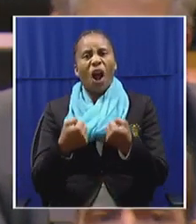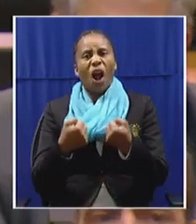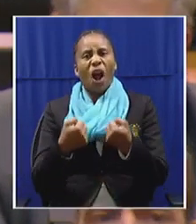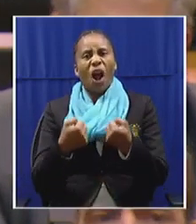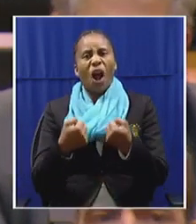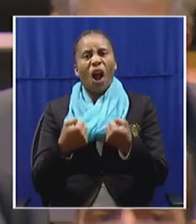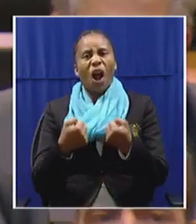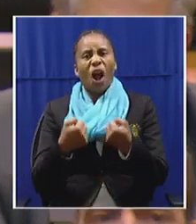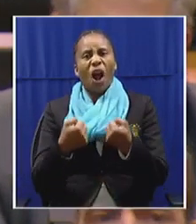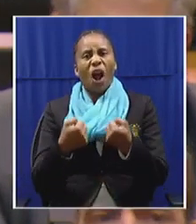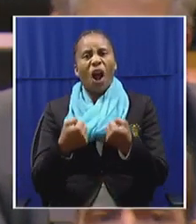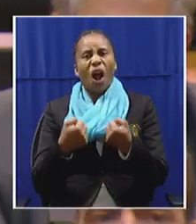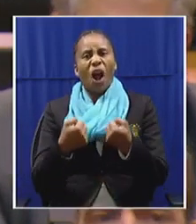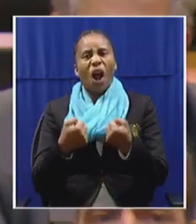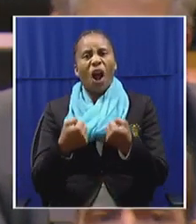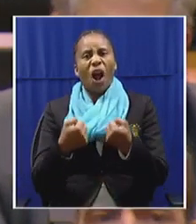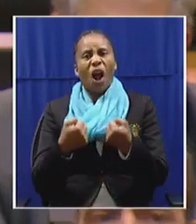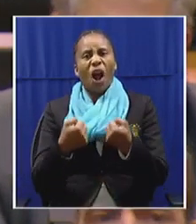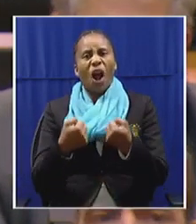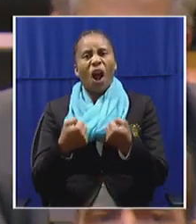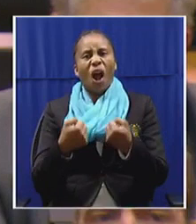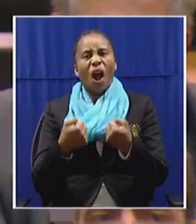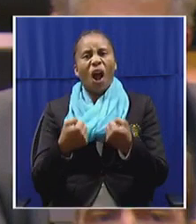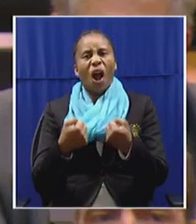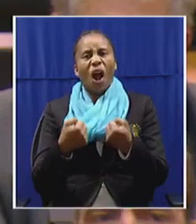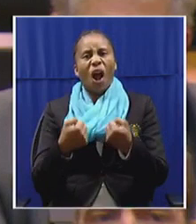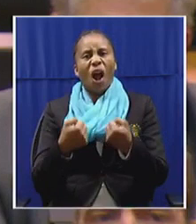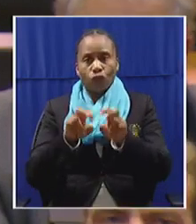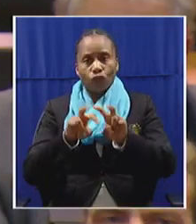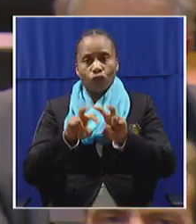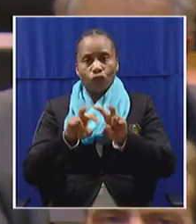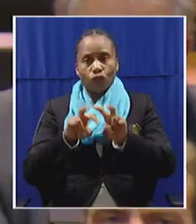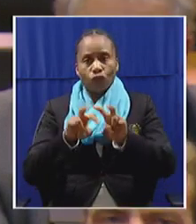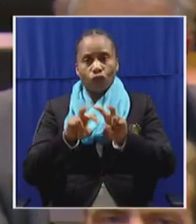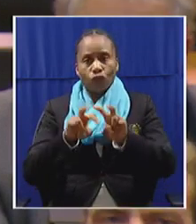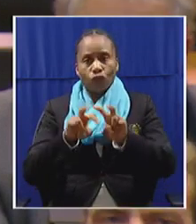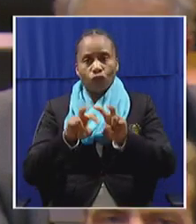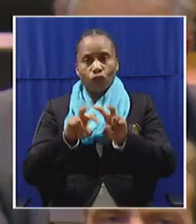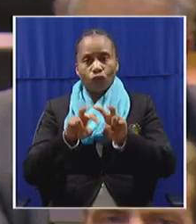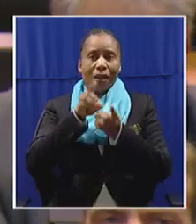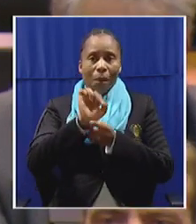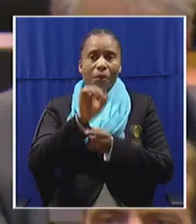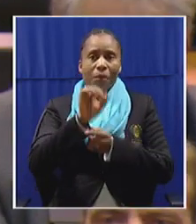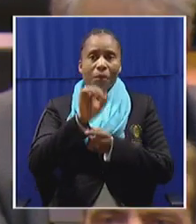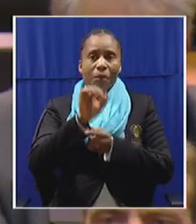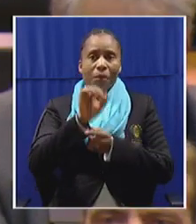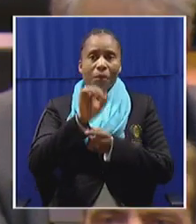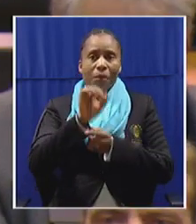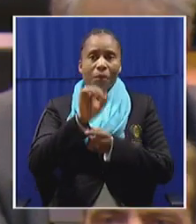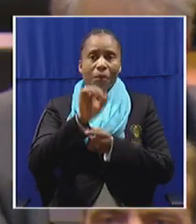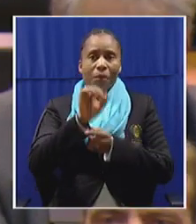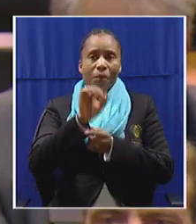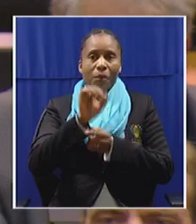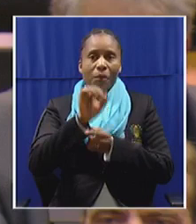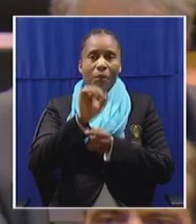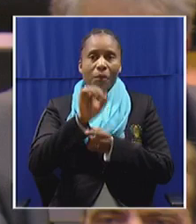been seized by court order because of outstanding debt, and no service delivery is currently taking place. Violent